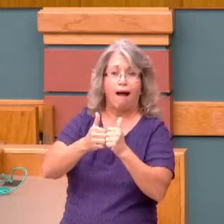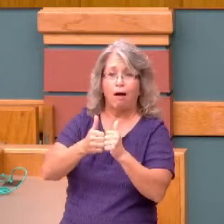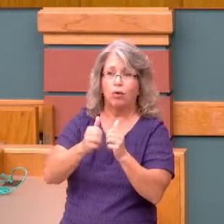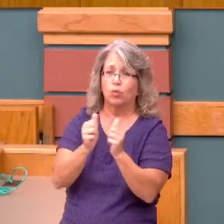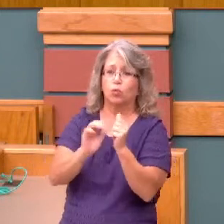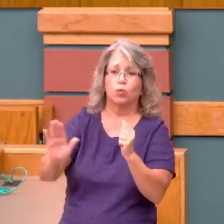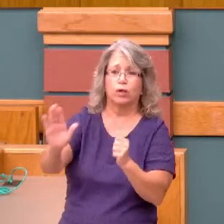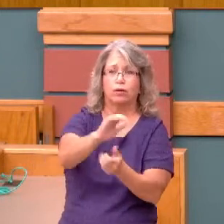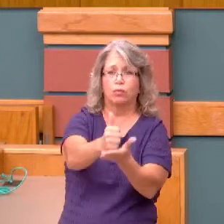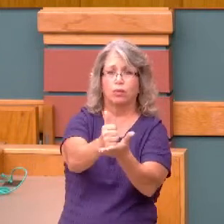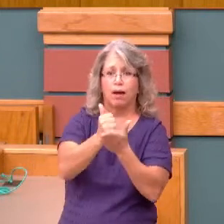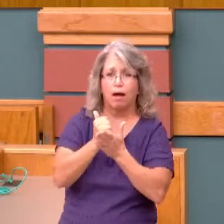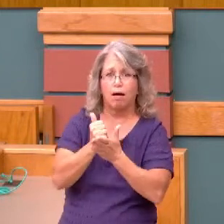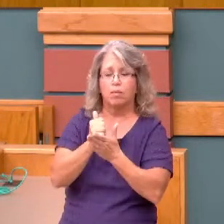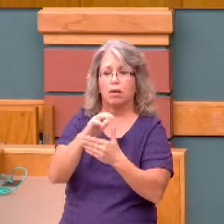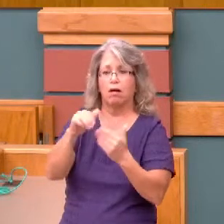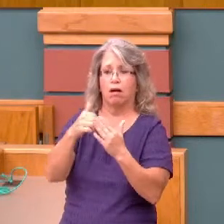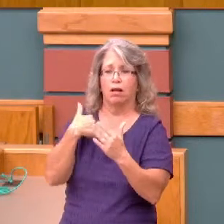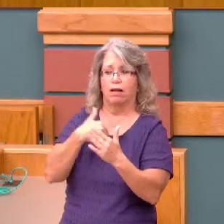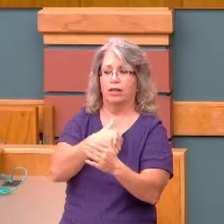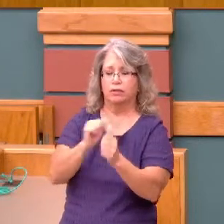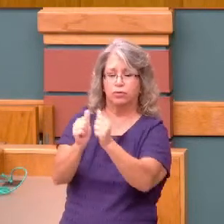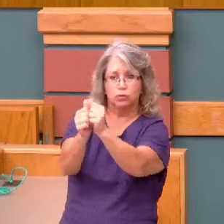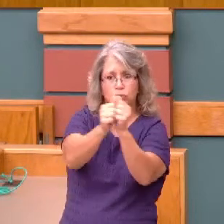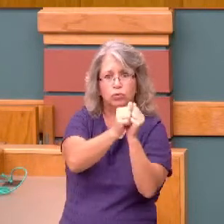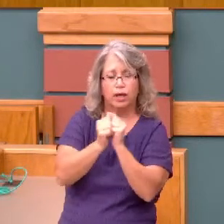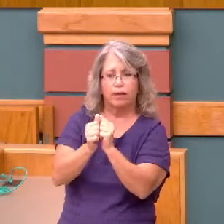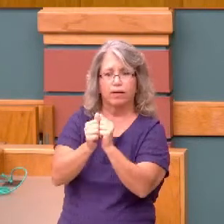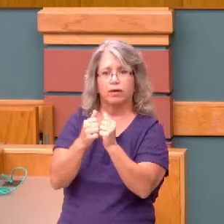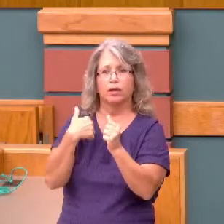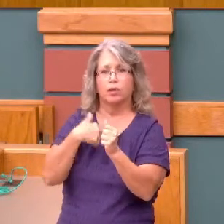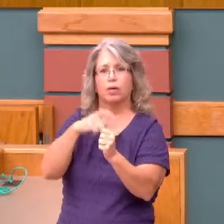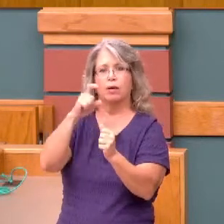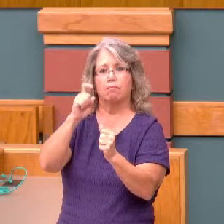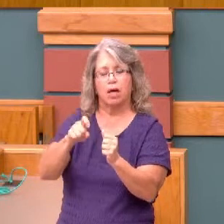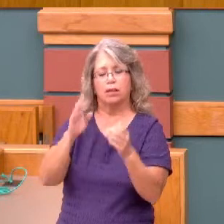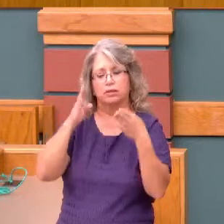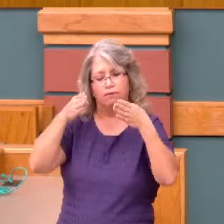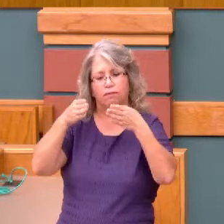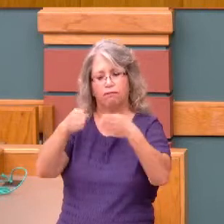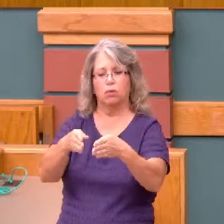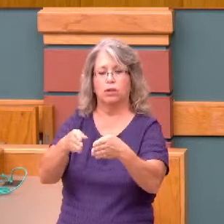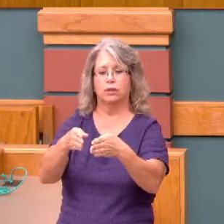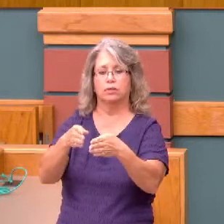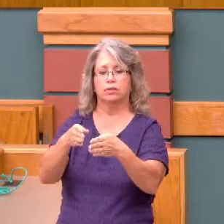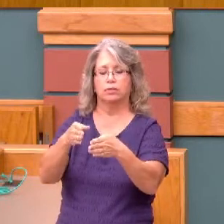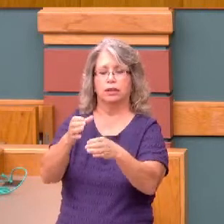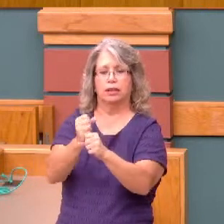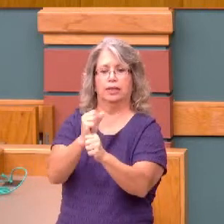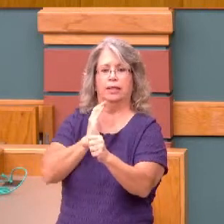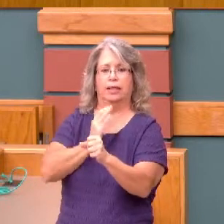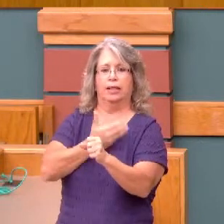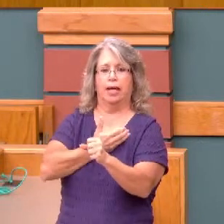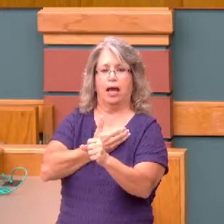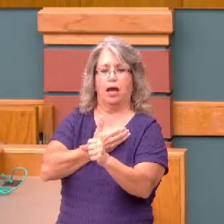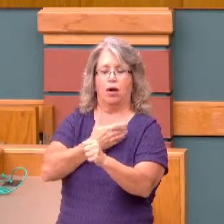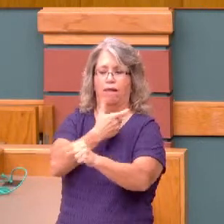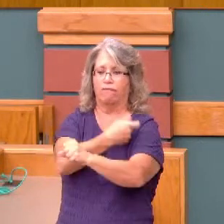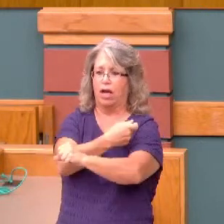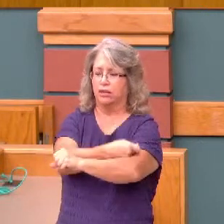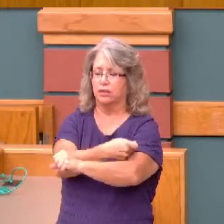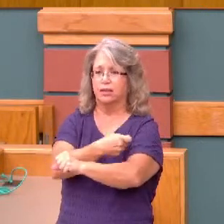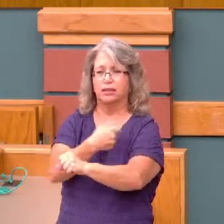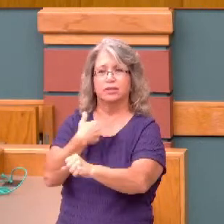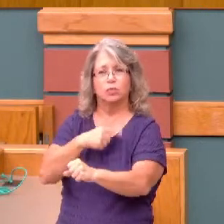with all of us standing together, and we must focus on getting our vaccinations. We're working very